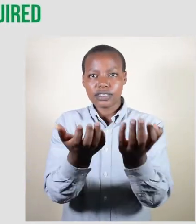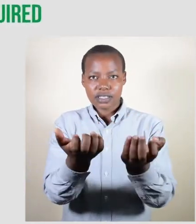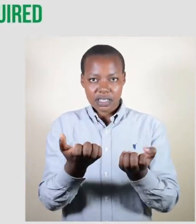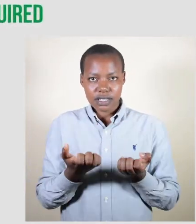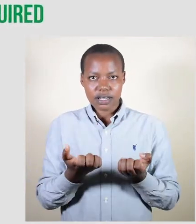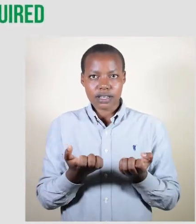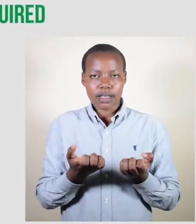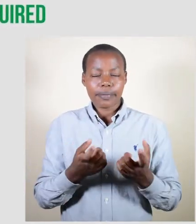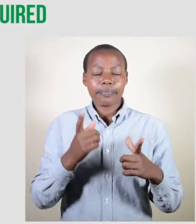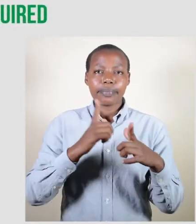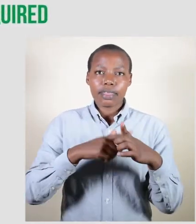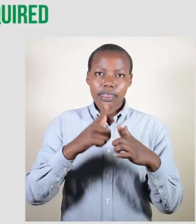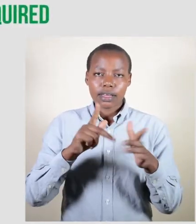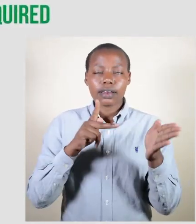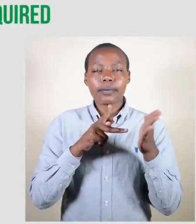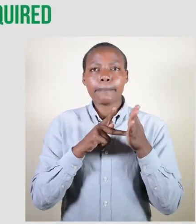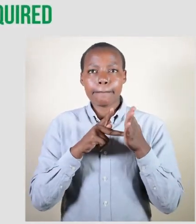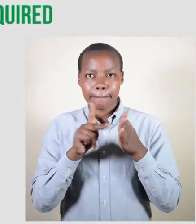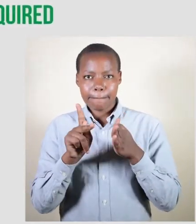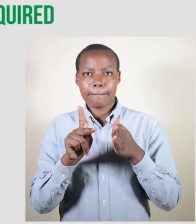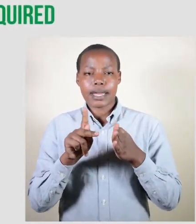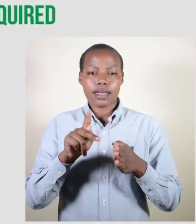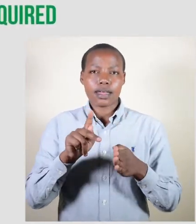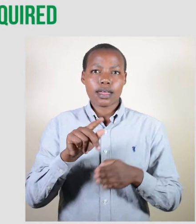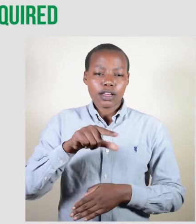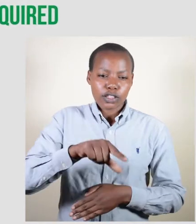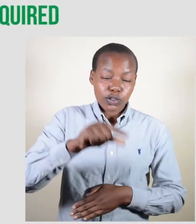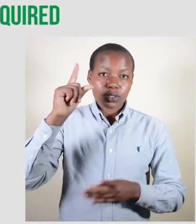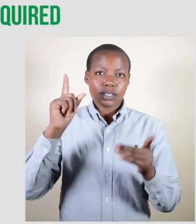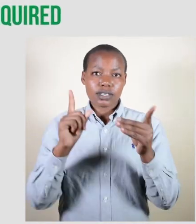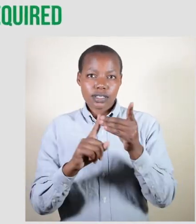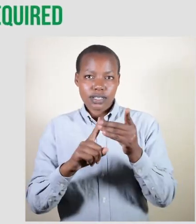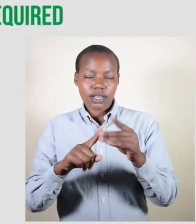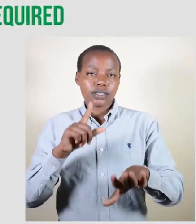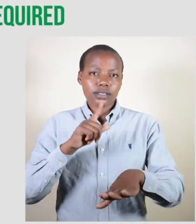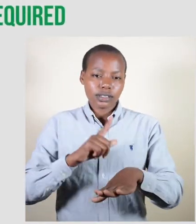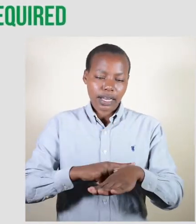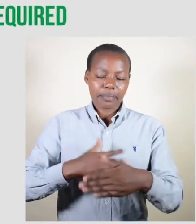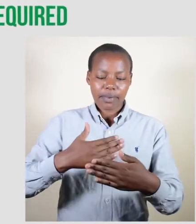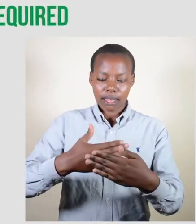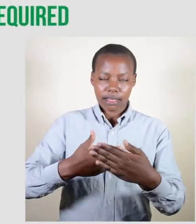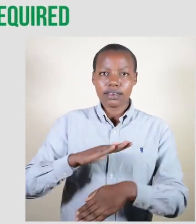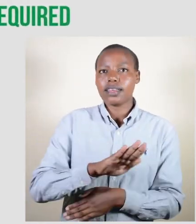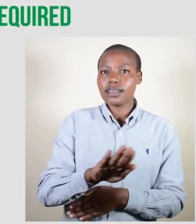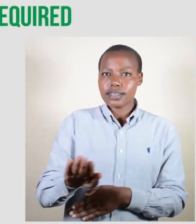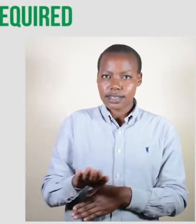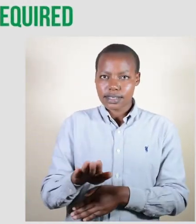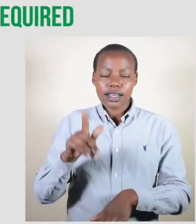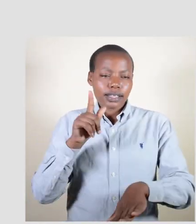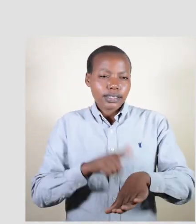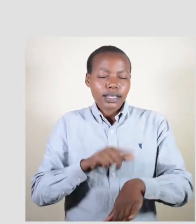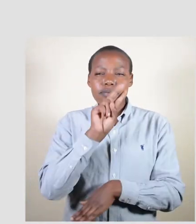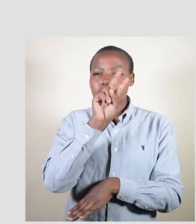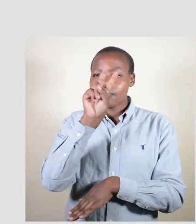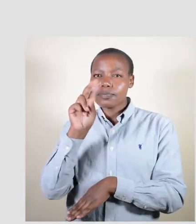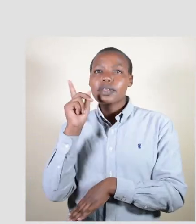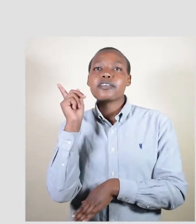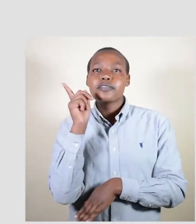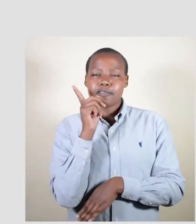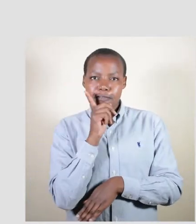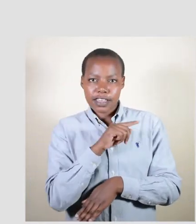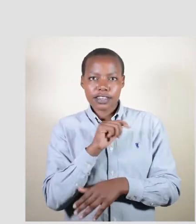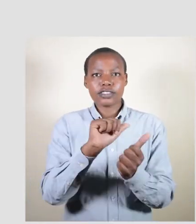of change required. Thereafter, makes payment, books date, time, and preferred center. Once